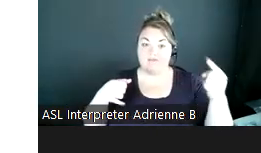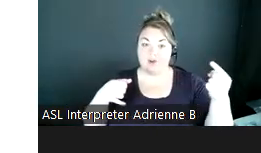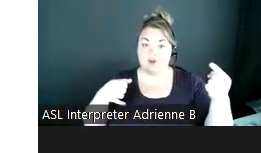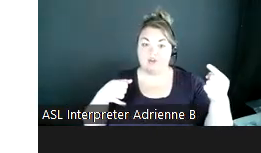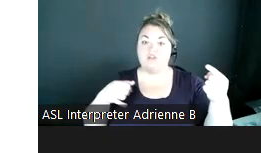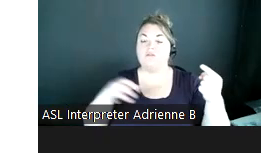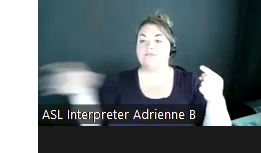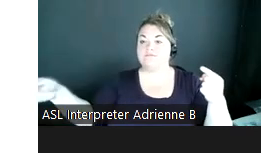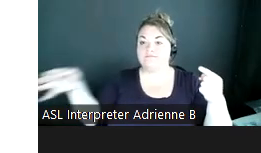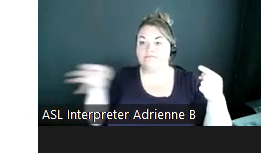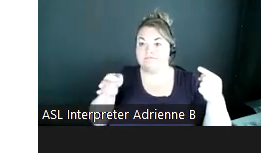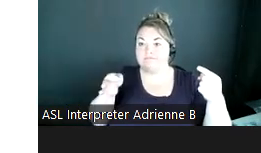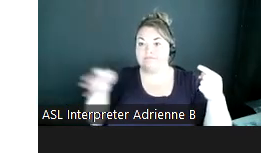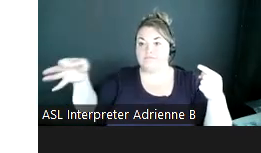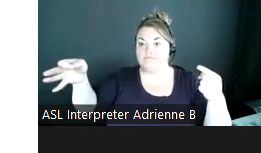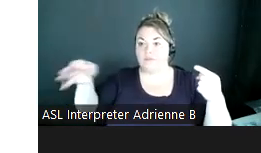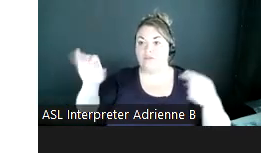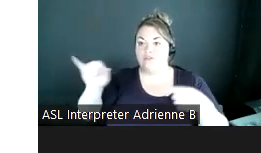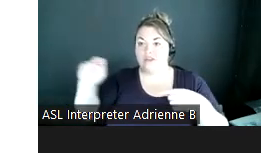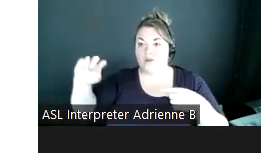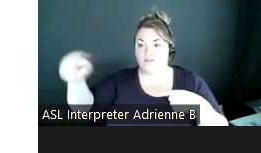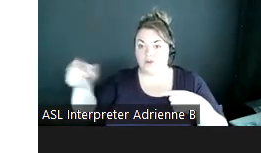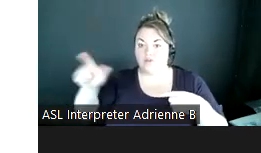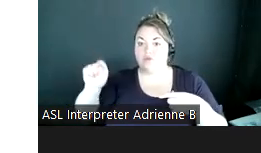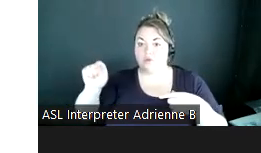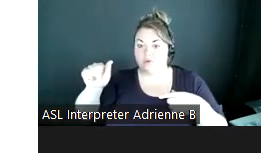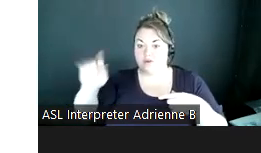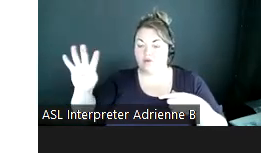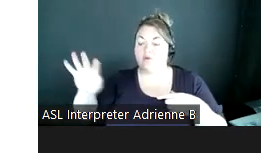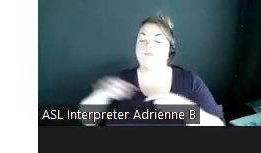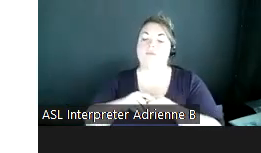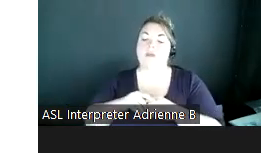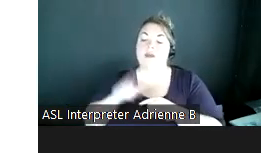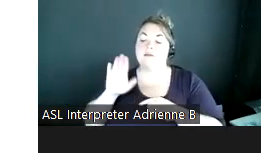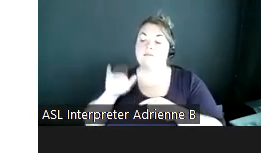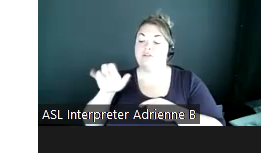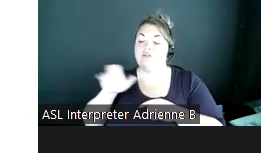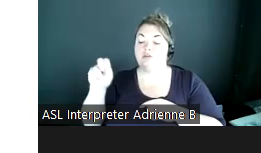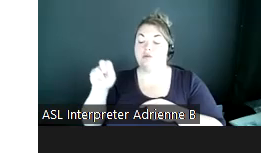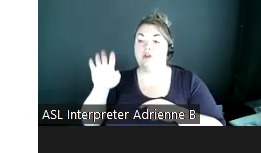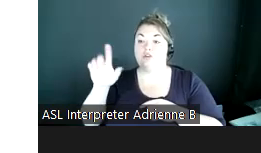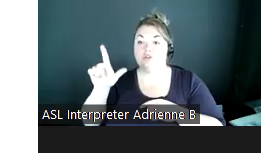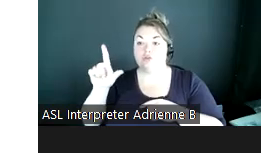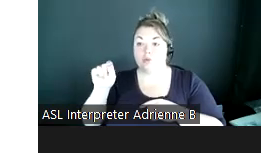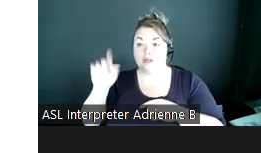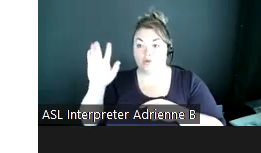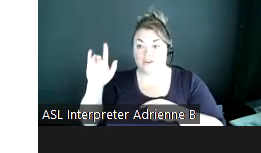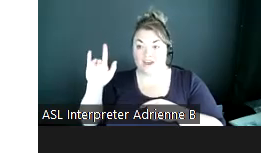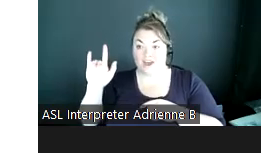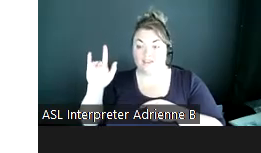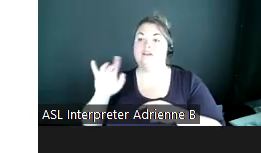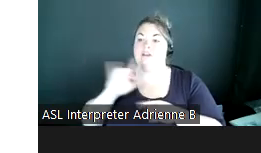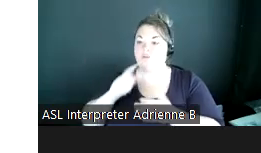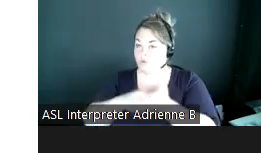to January 1st of 2024. By January of 2025, it's required that all